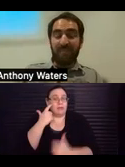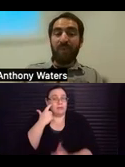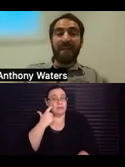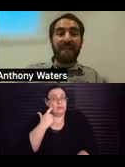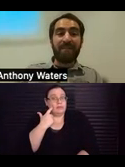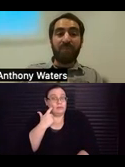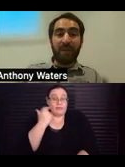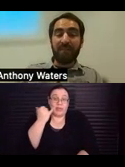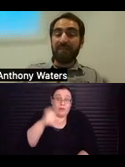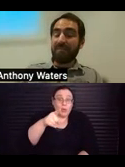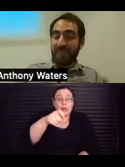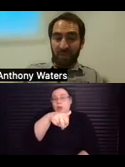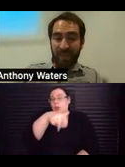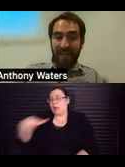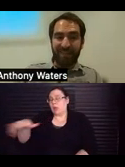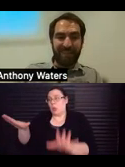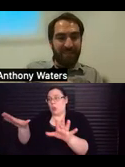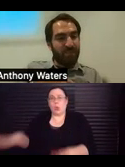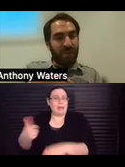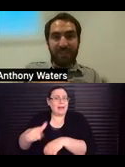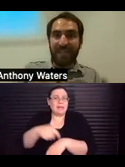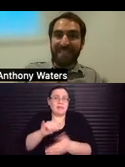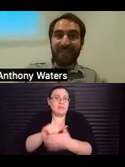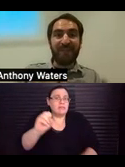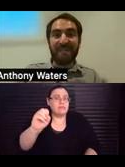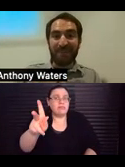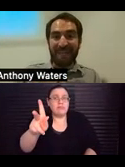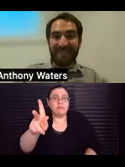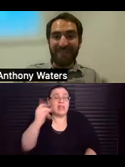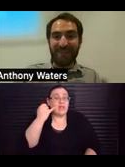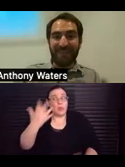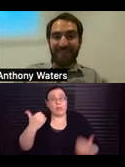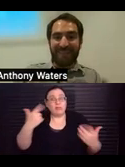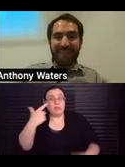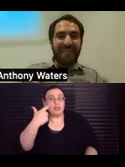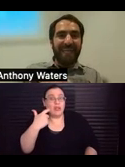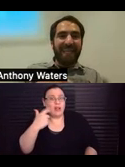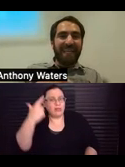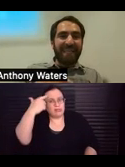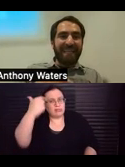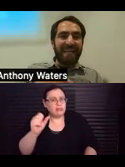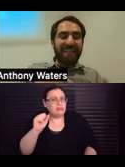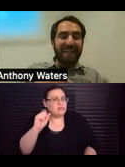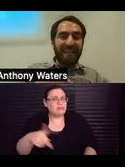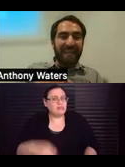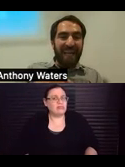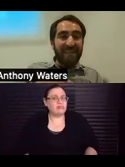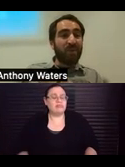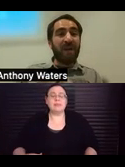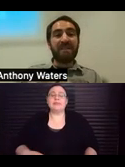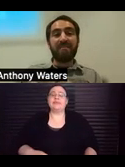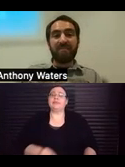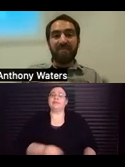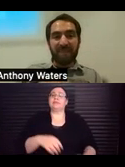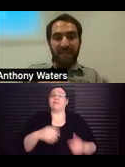to step away at any point, it's okay. If you want to shed a tear, that's okay too. And as